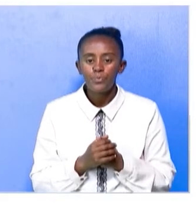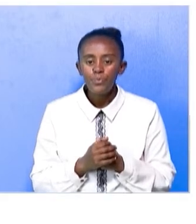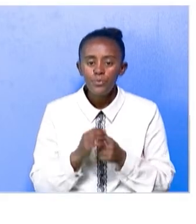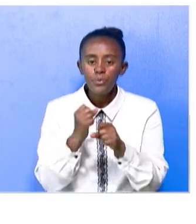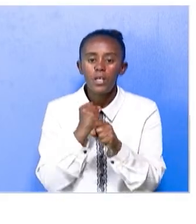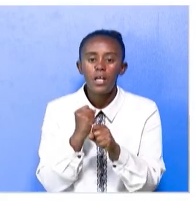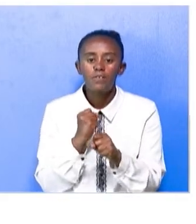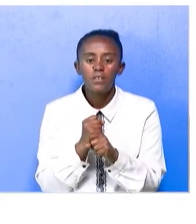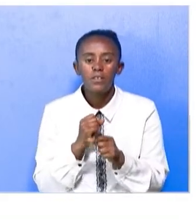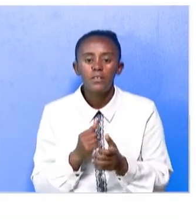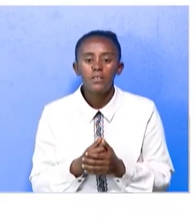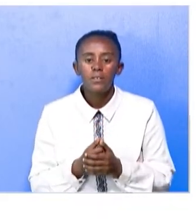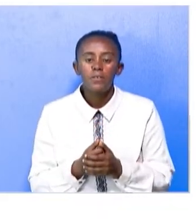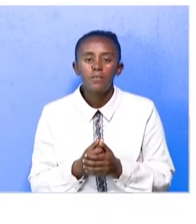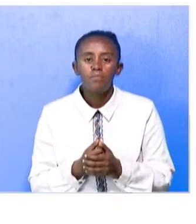activity.